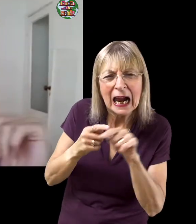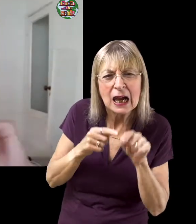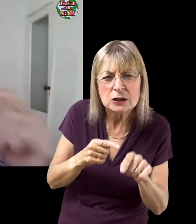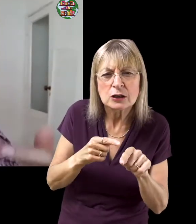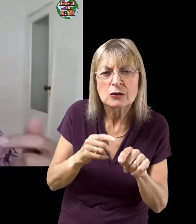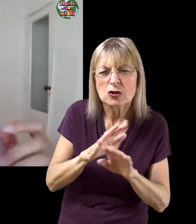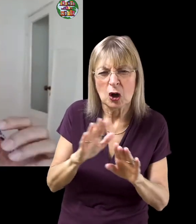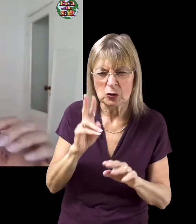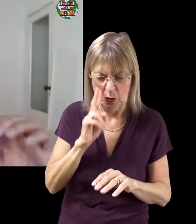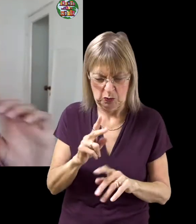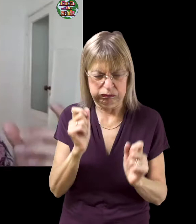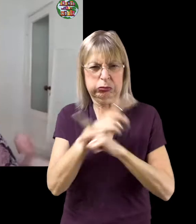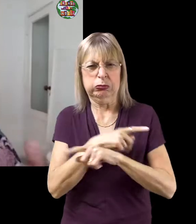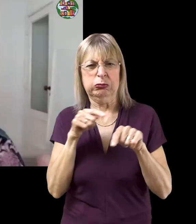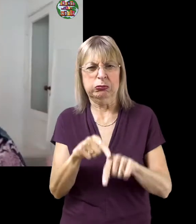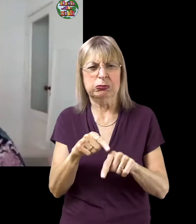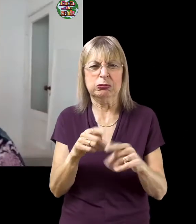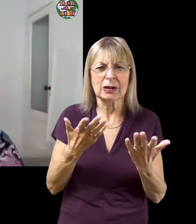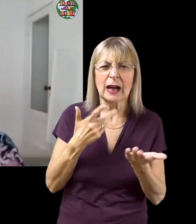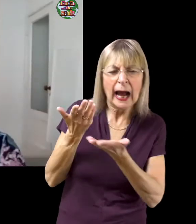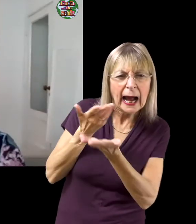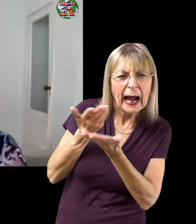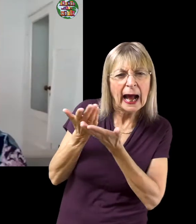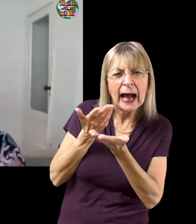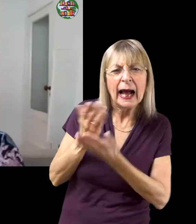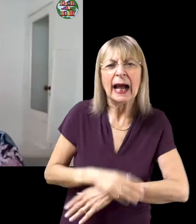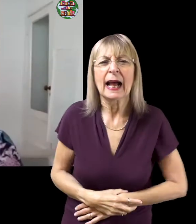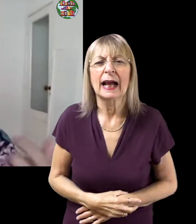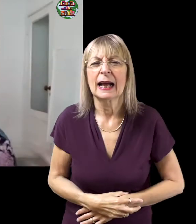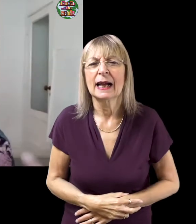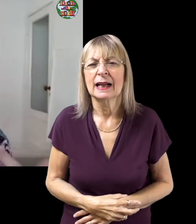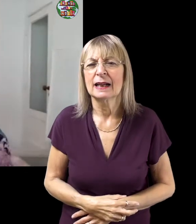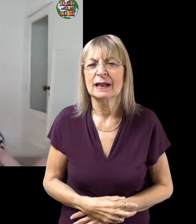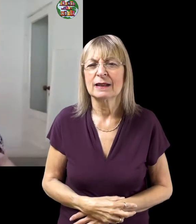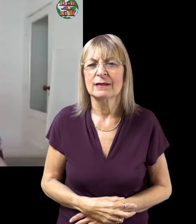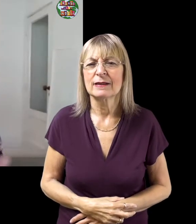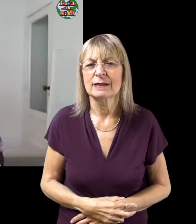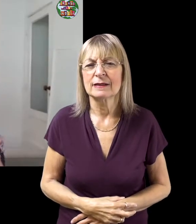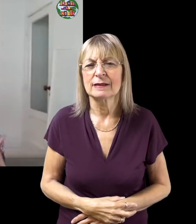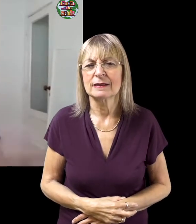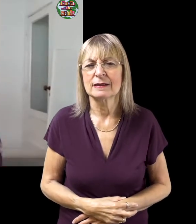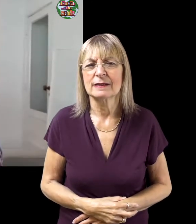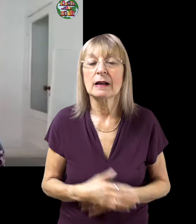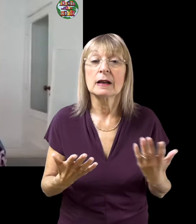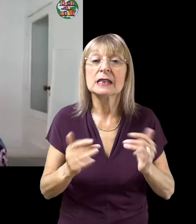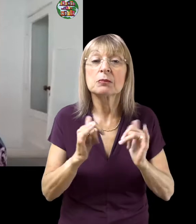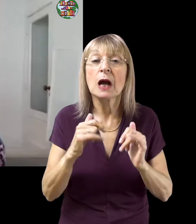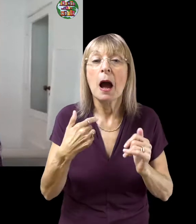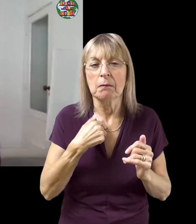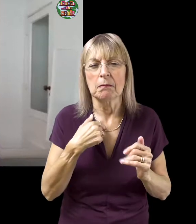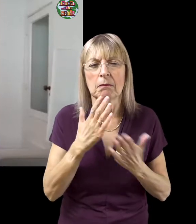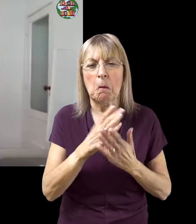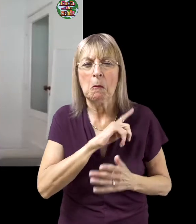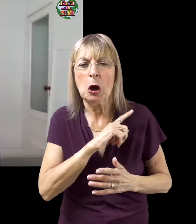question, how do you say it in English and not make it feel weird,